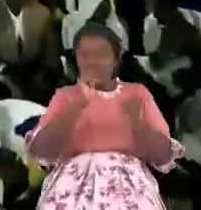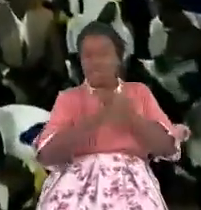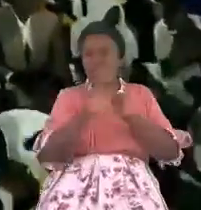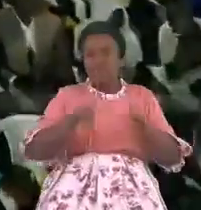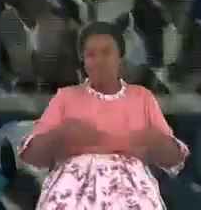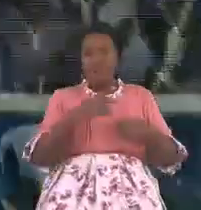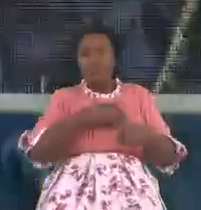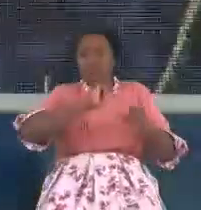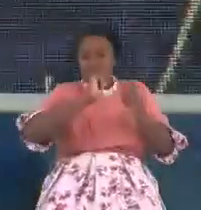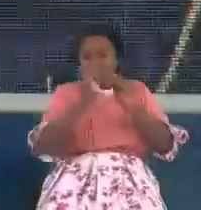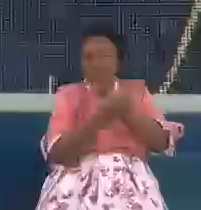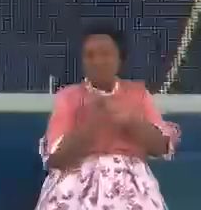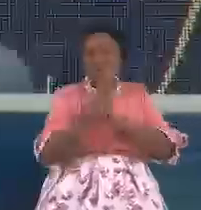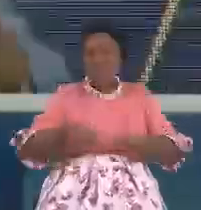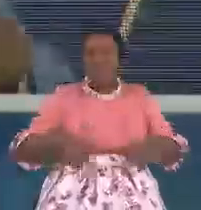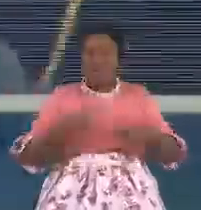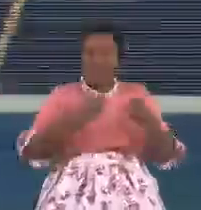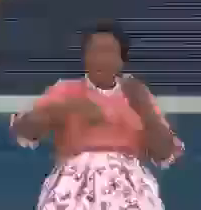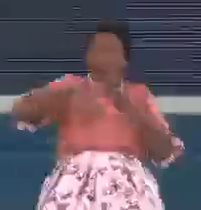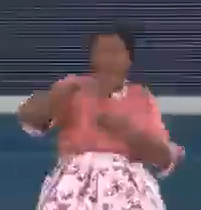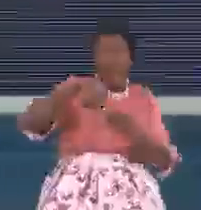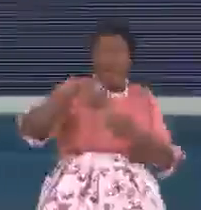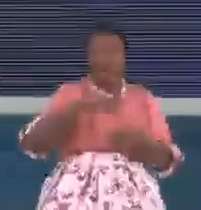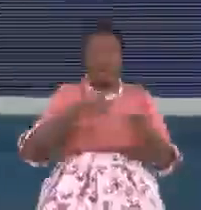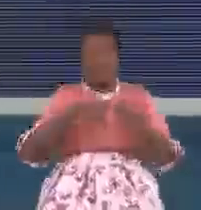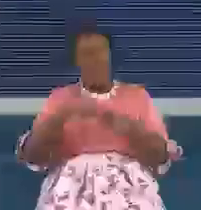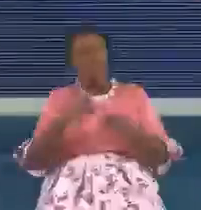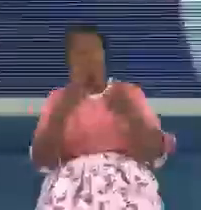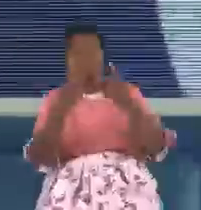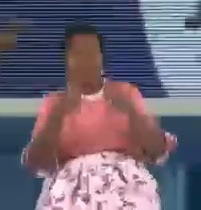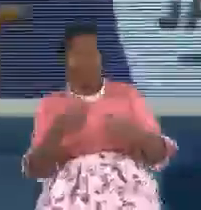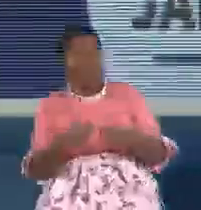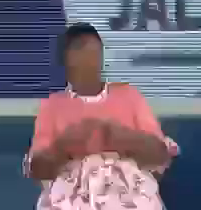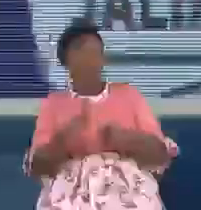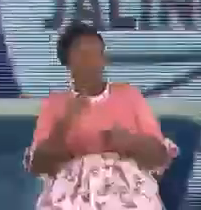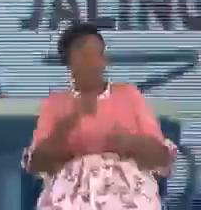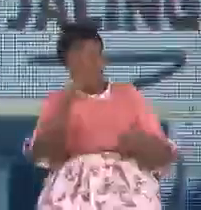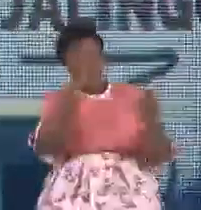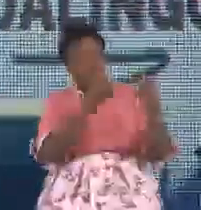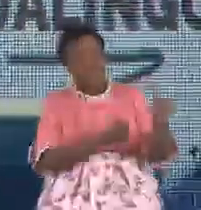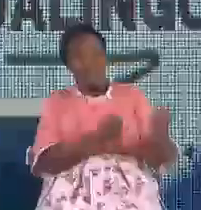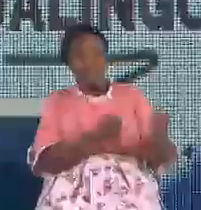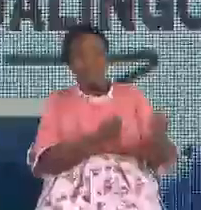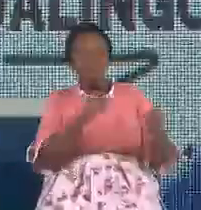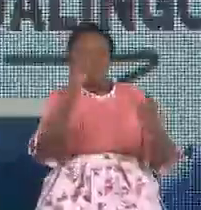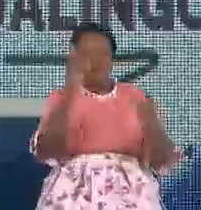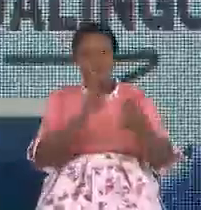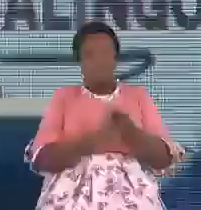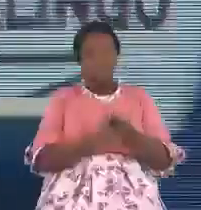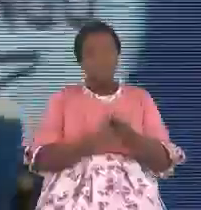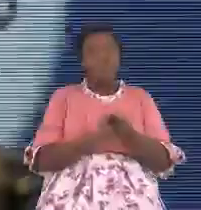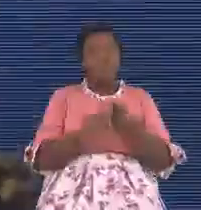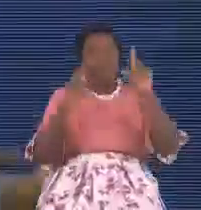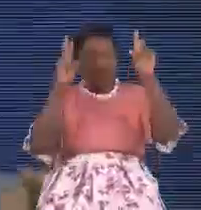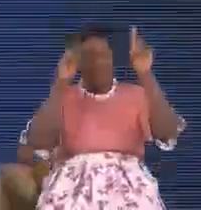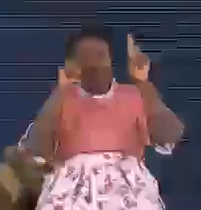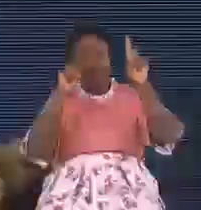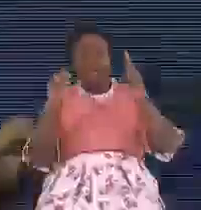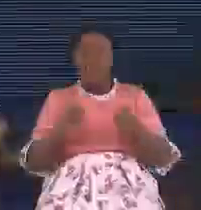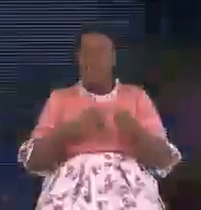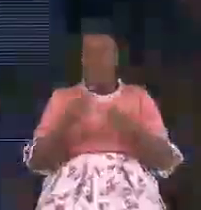turn your life around you come by face onto him and then